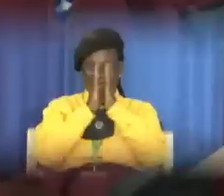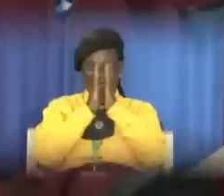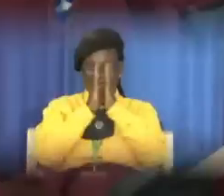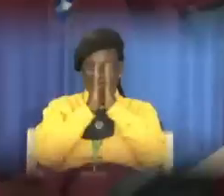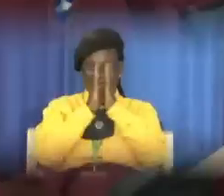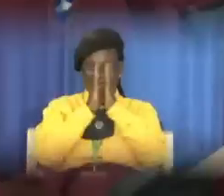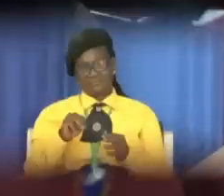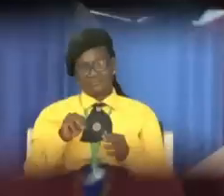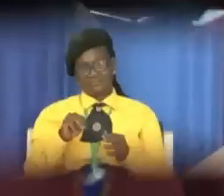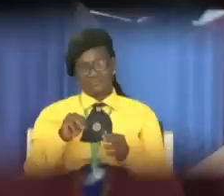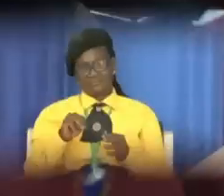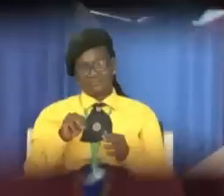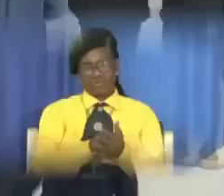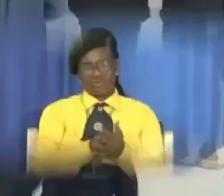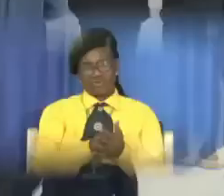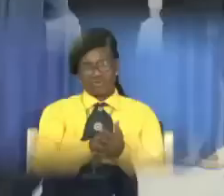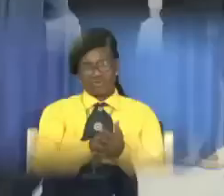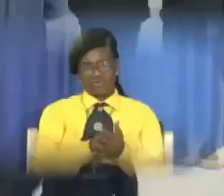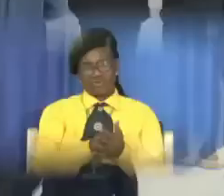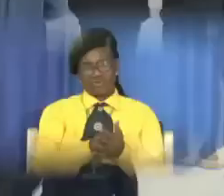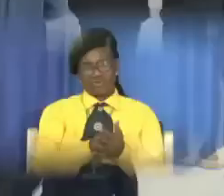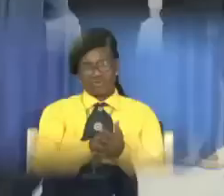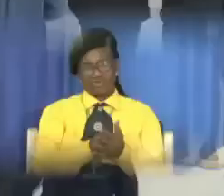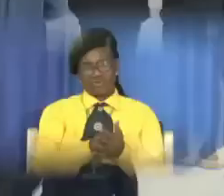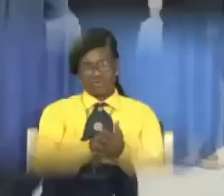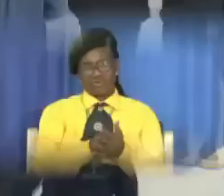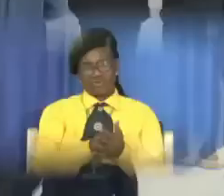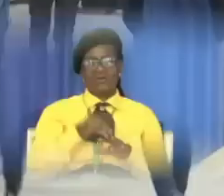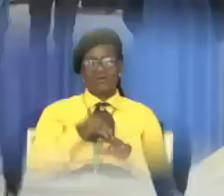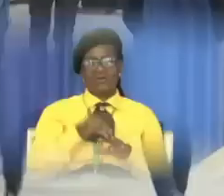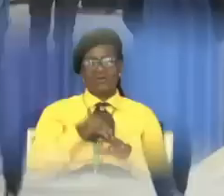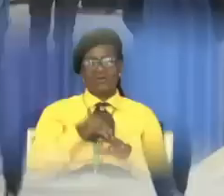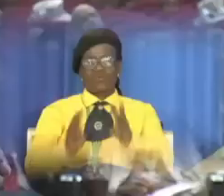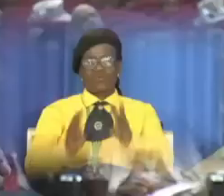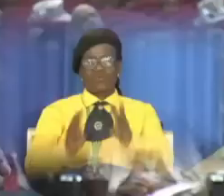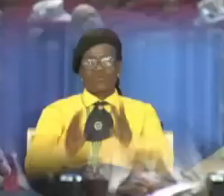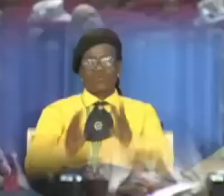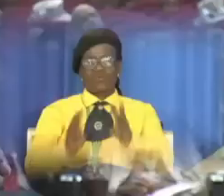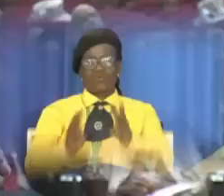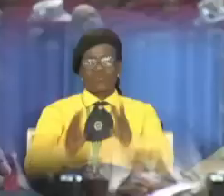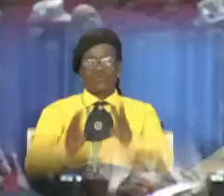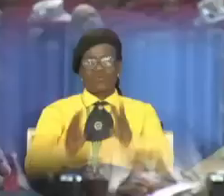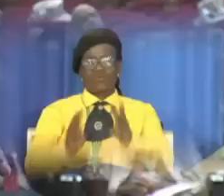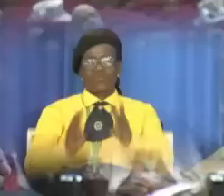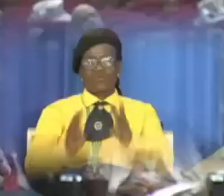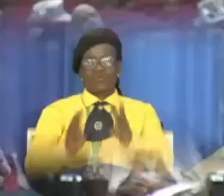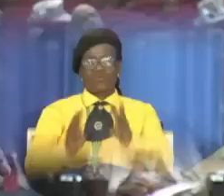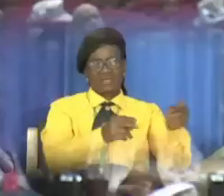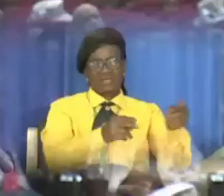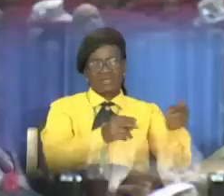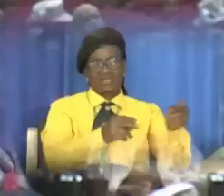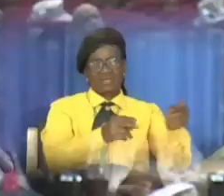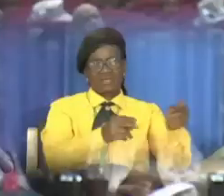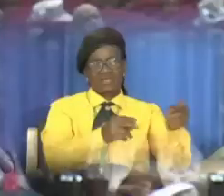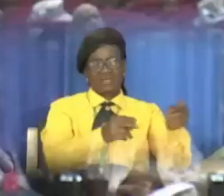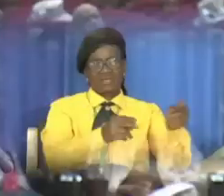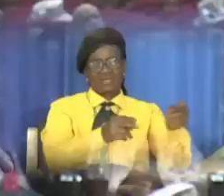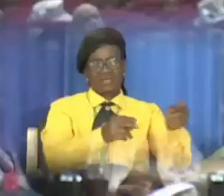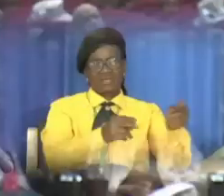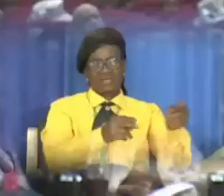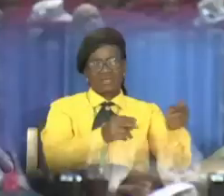way, hurry up, because I want to pray for salvation now. Hurry up very